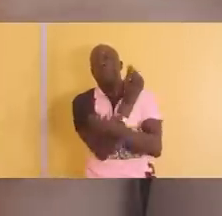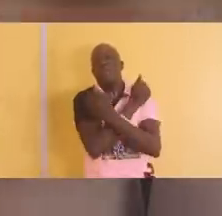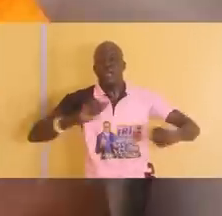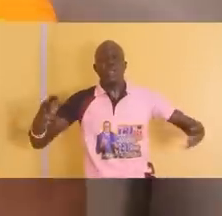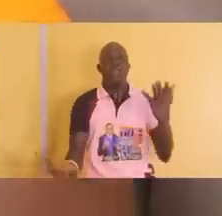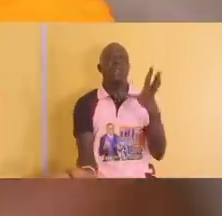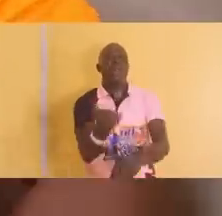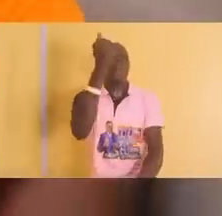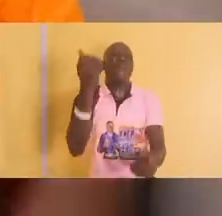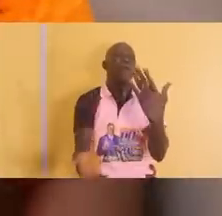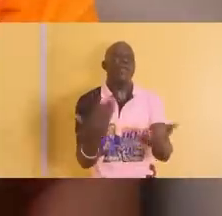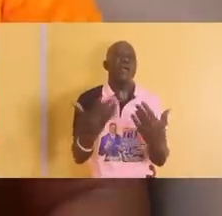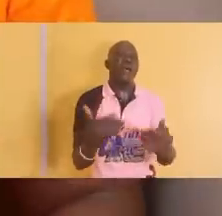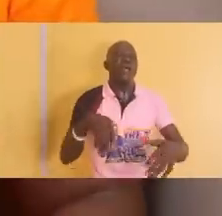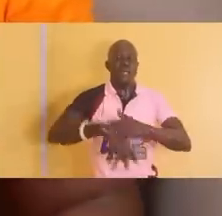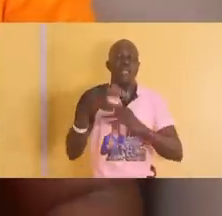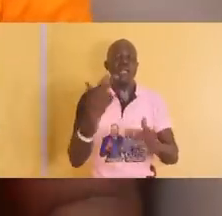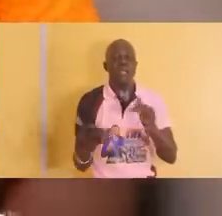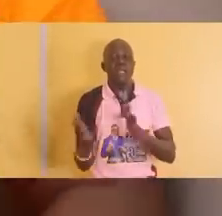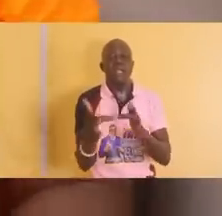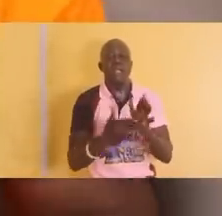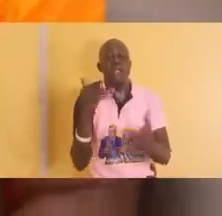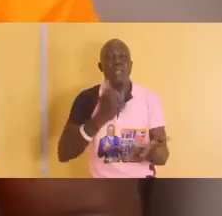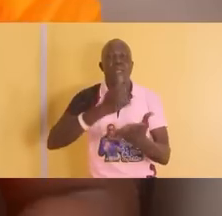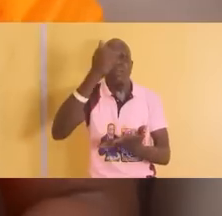you. Is to cut fire. In the name of